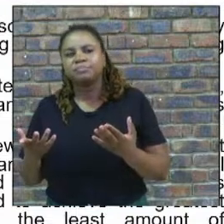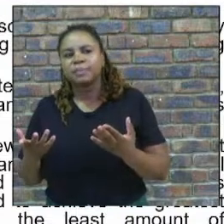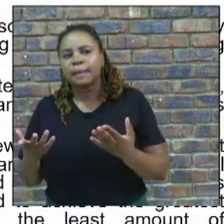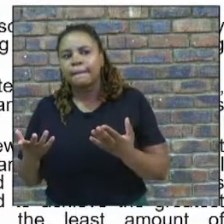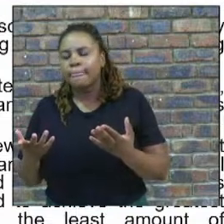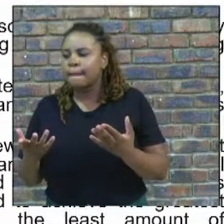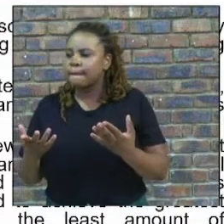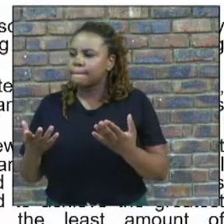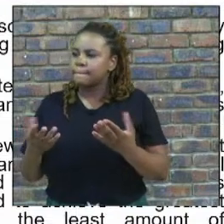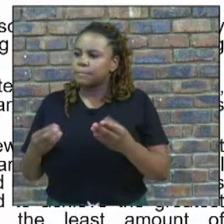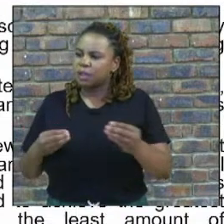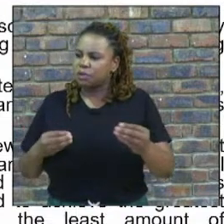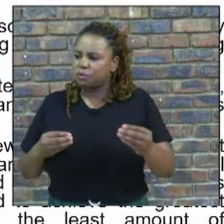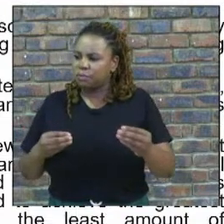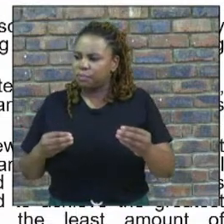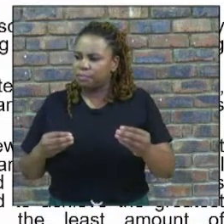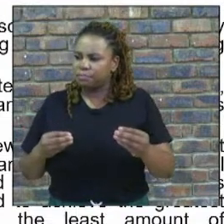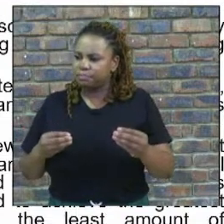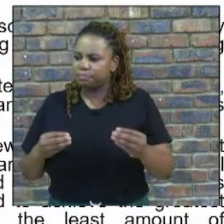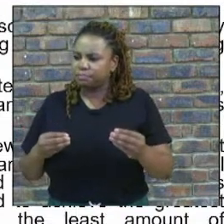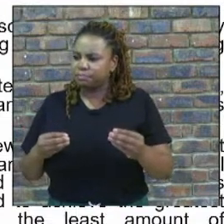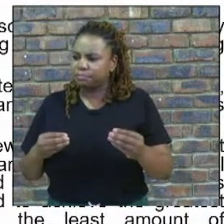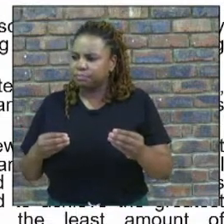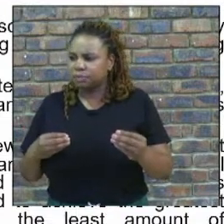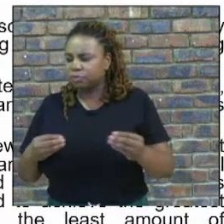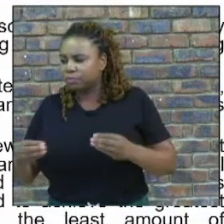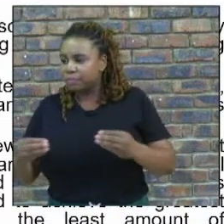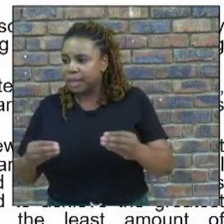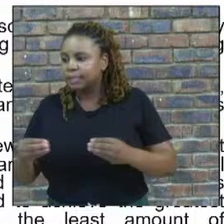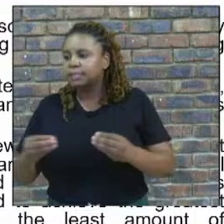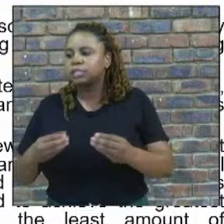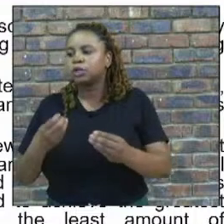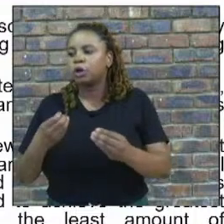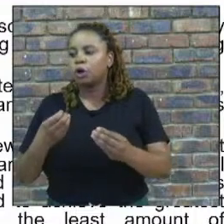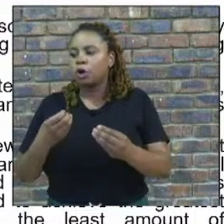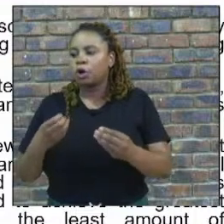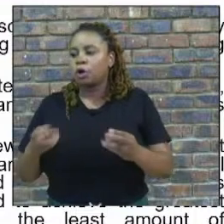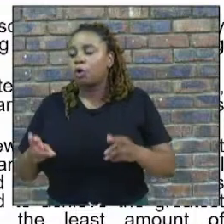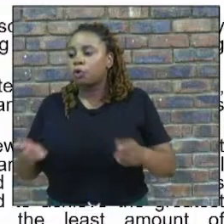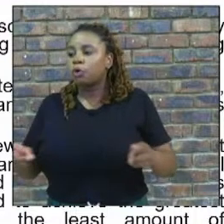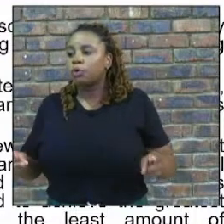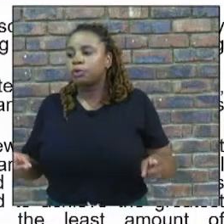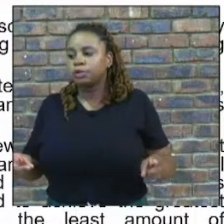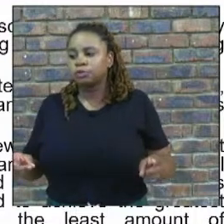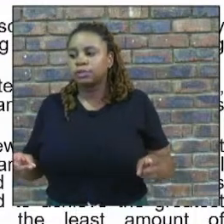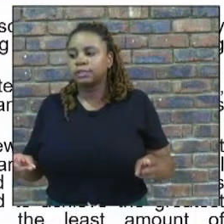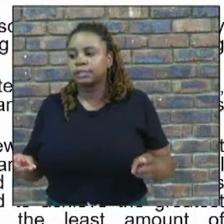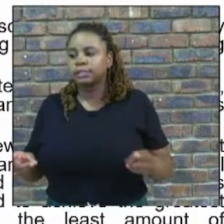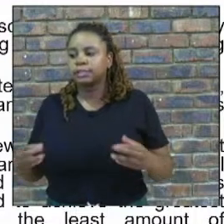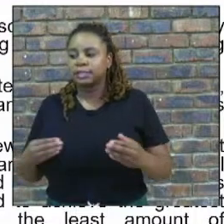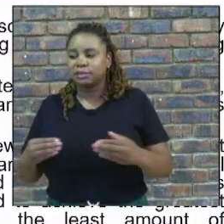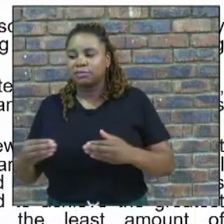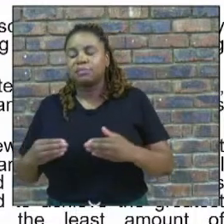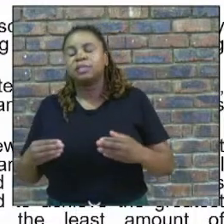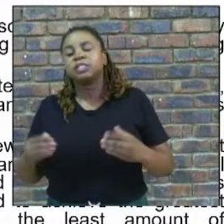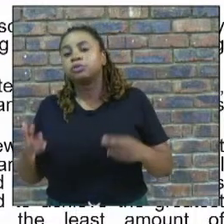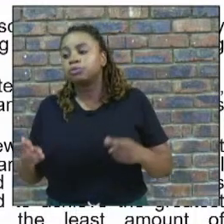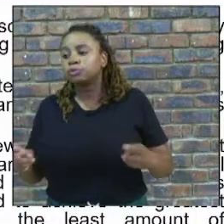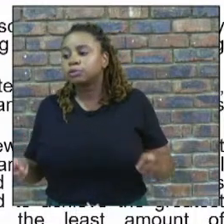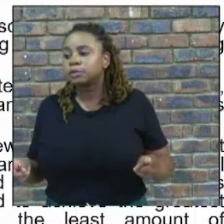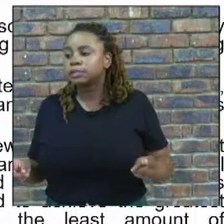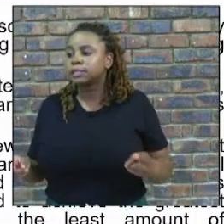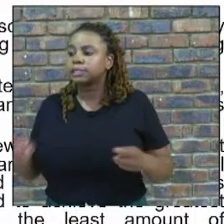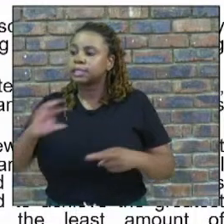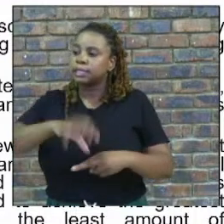managing the cost of these resources, because as you know, most of in some of these areas, we don't necessarily have